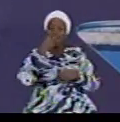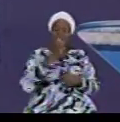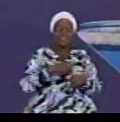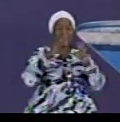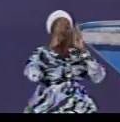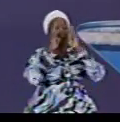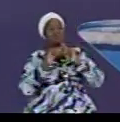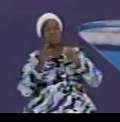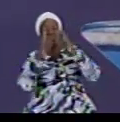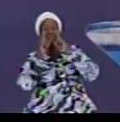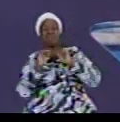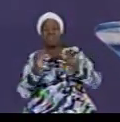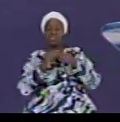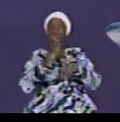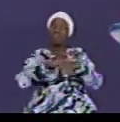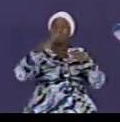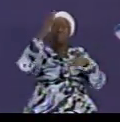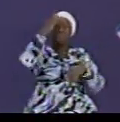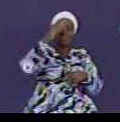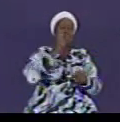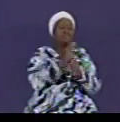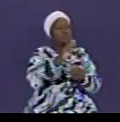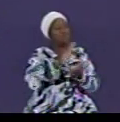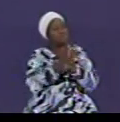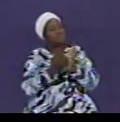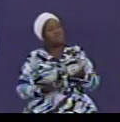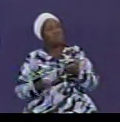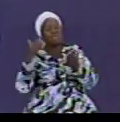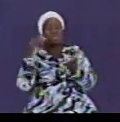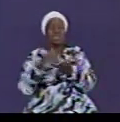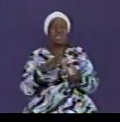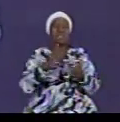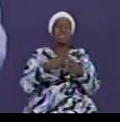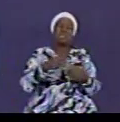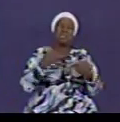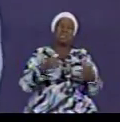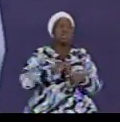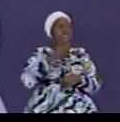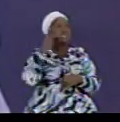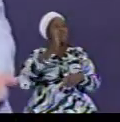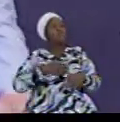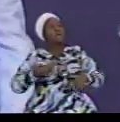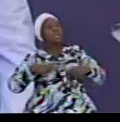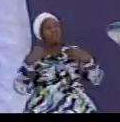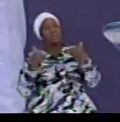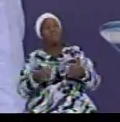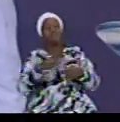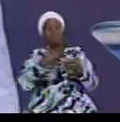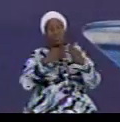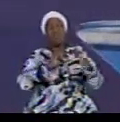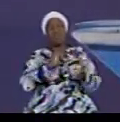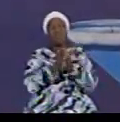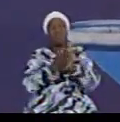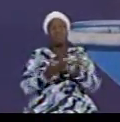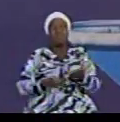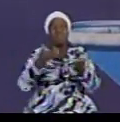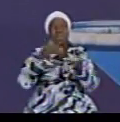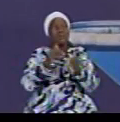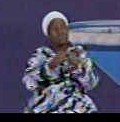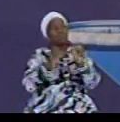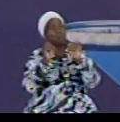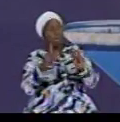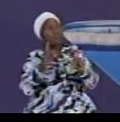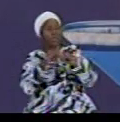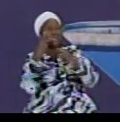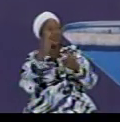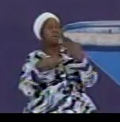I didn't know I got saved, and now I even made right my life. Everything is okay, but look at what is happening. When